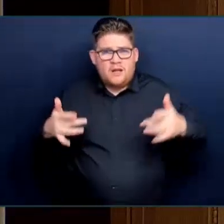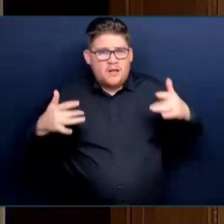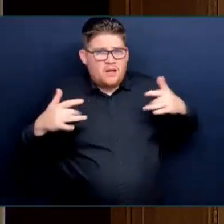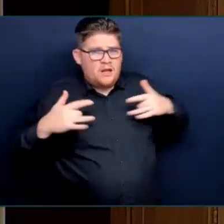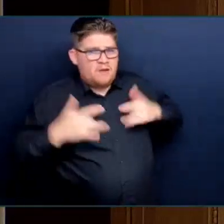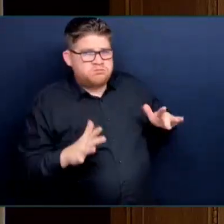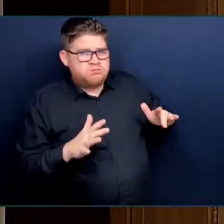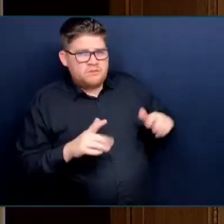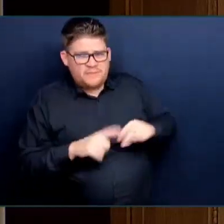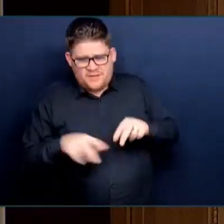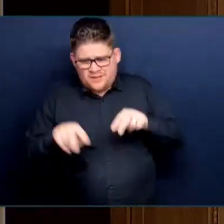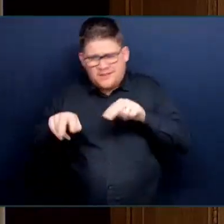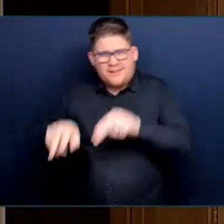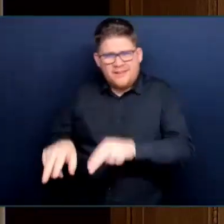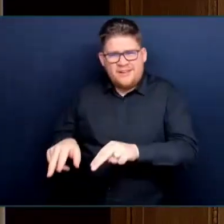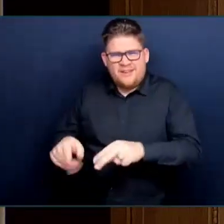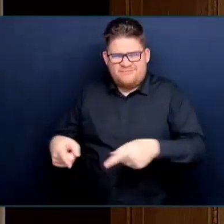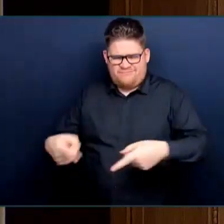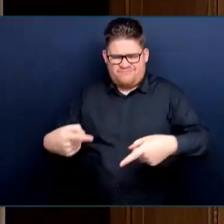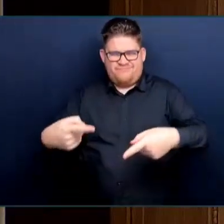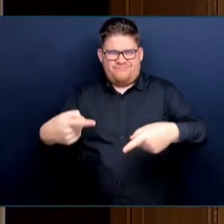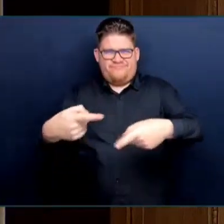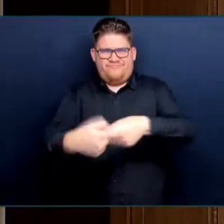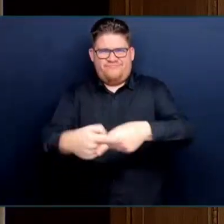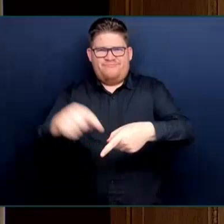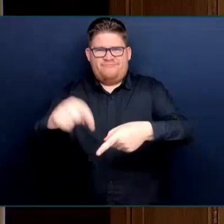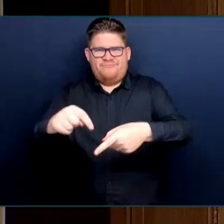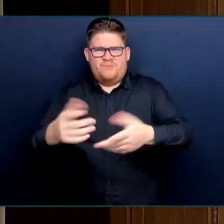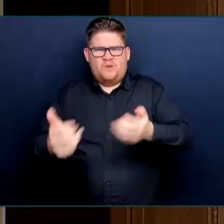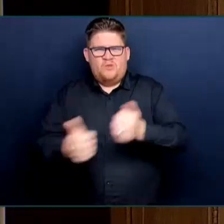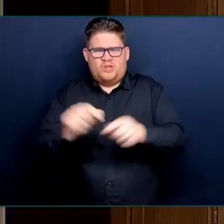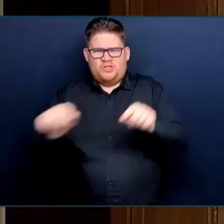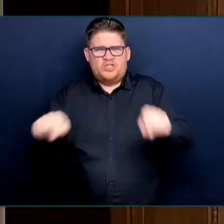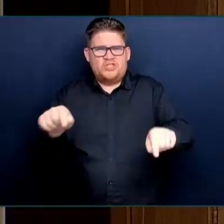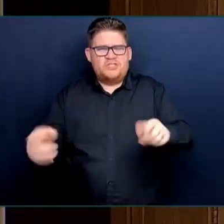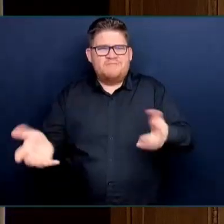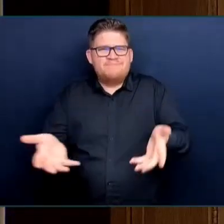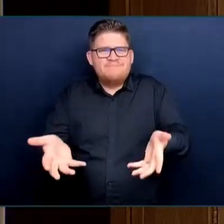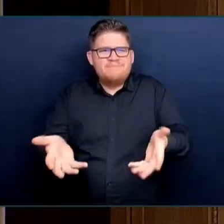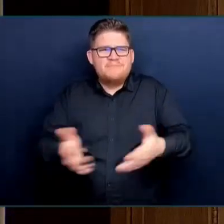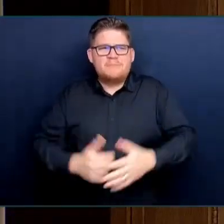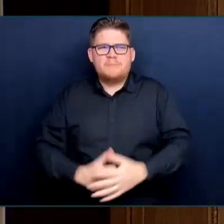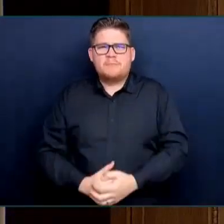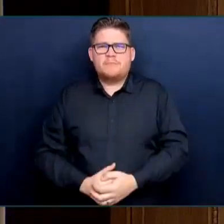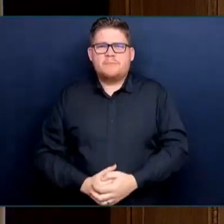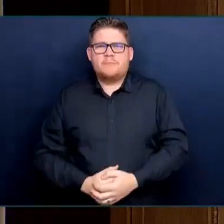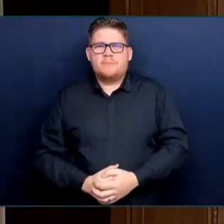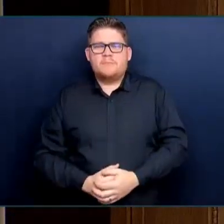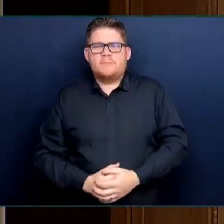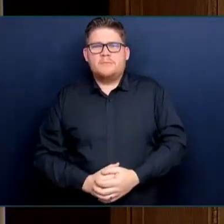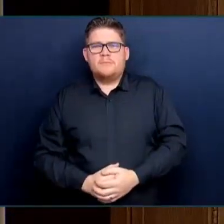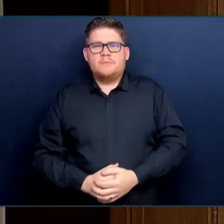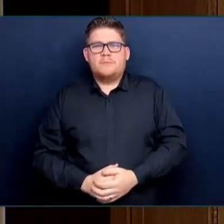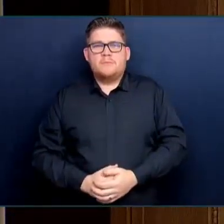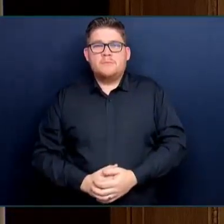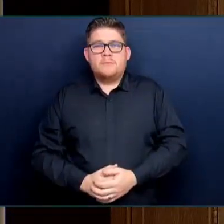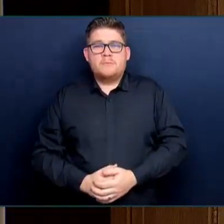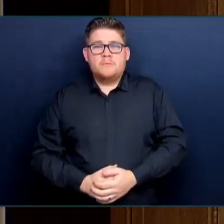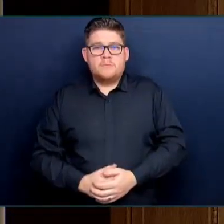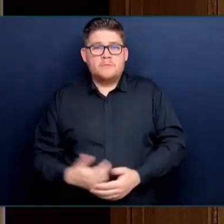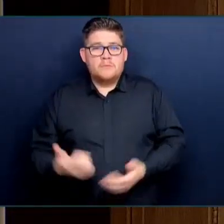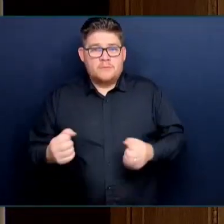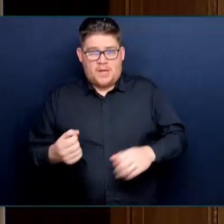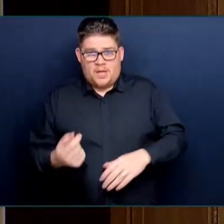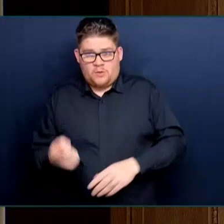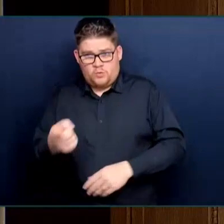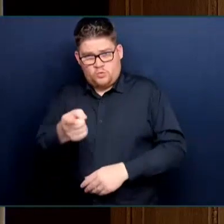So which is it? Now happily, to answer that question, we can go to some